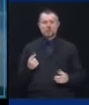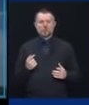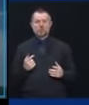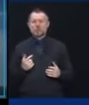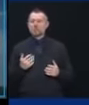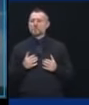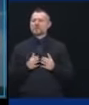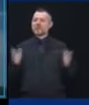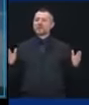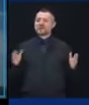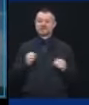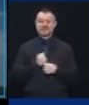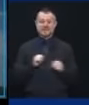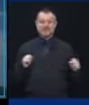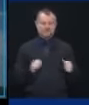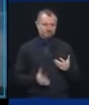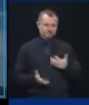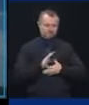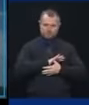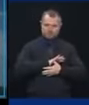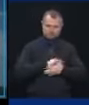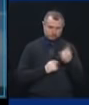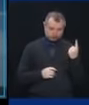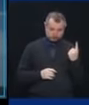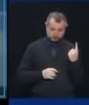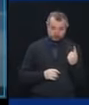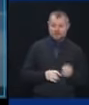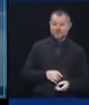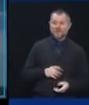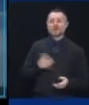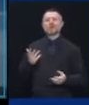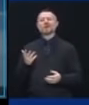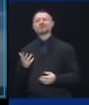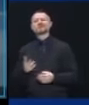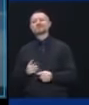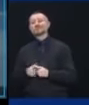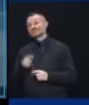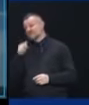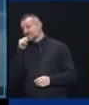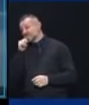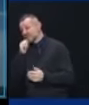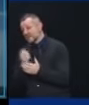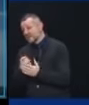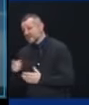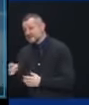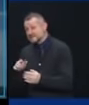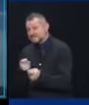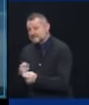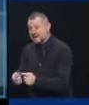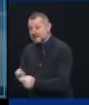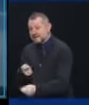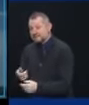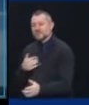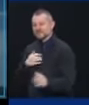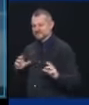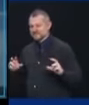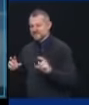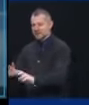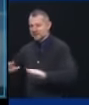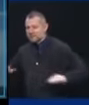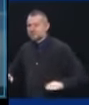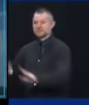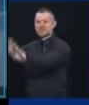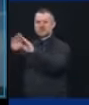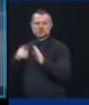one of the top priorities, and then stimulating the private economy. Show growth, show potential, show